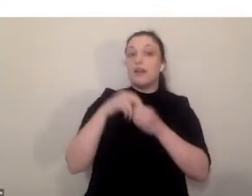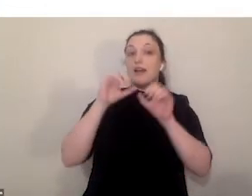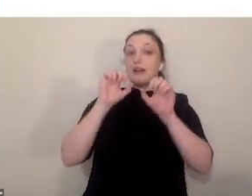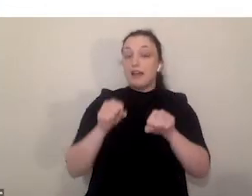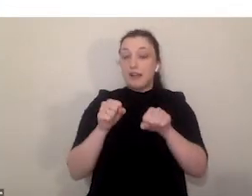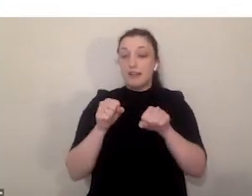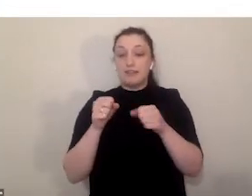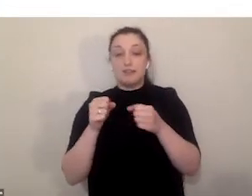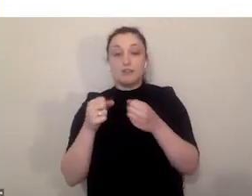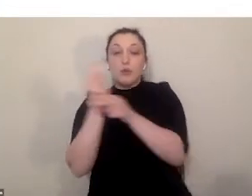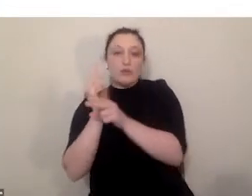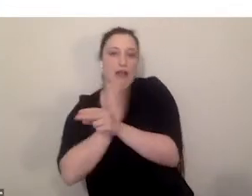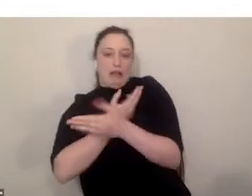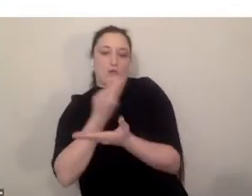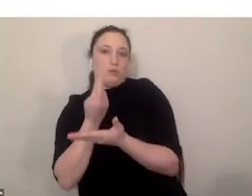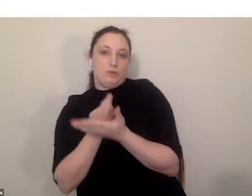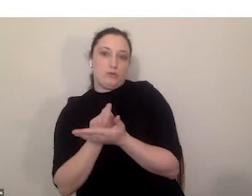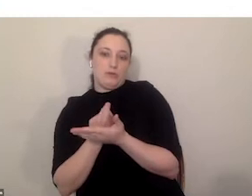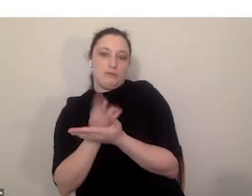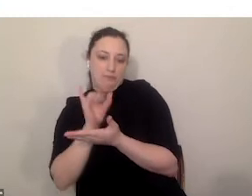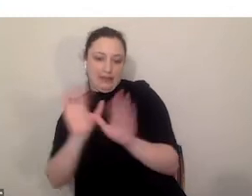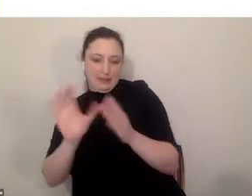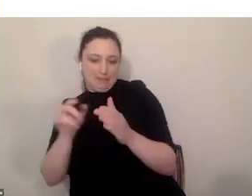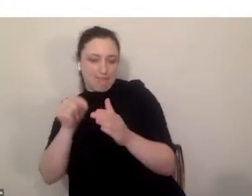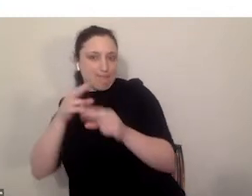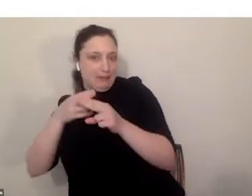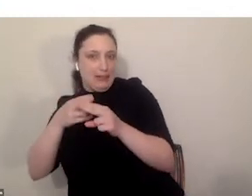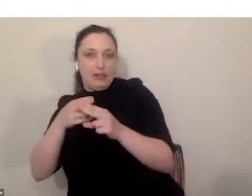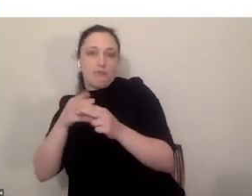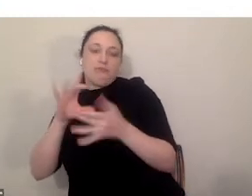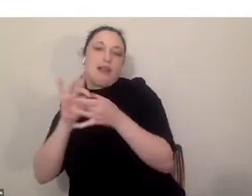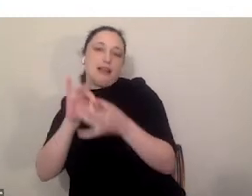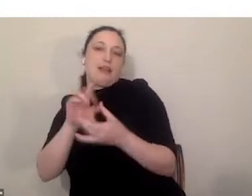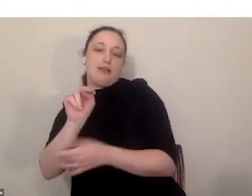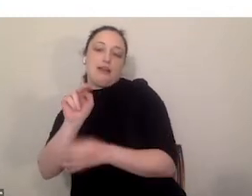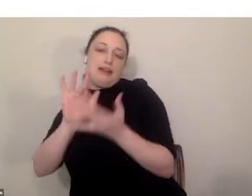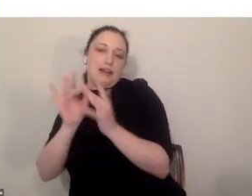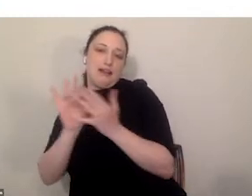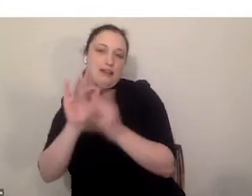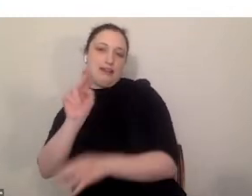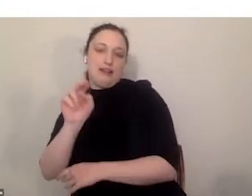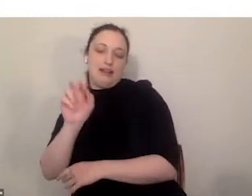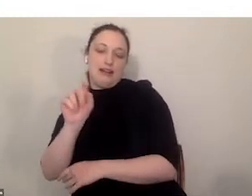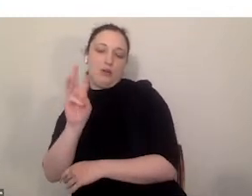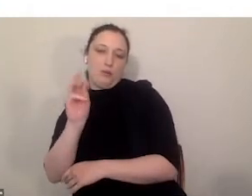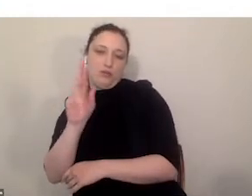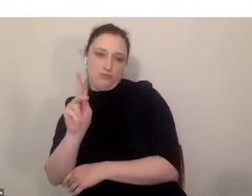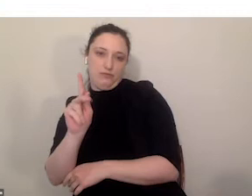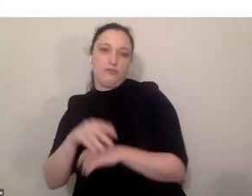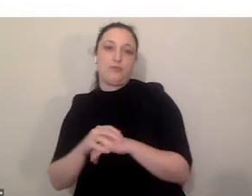as the Line Network. So people can do that at no cost. And so we provide our network